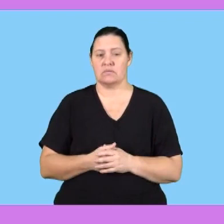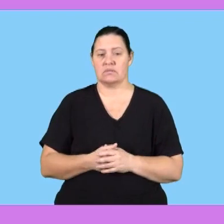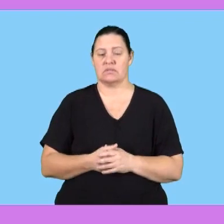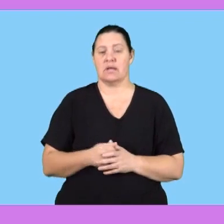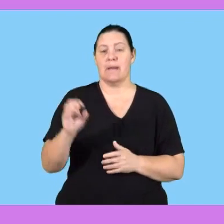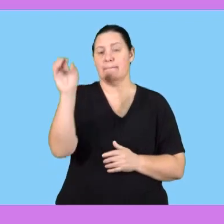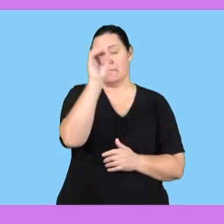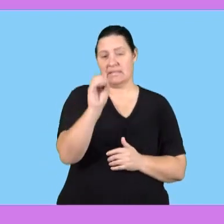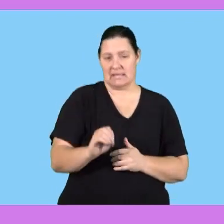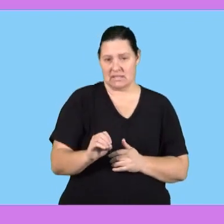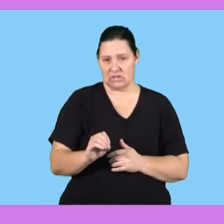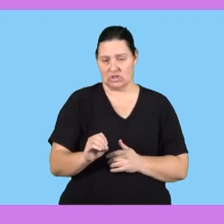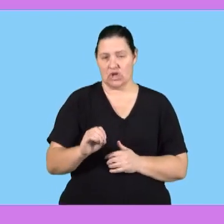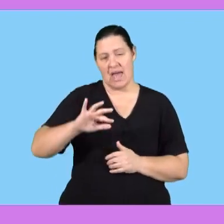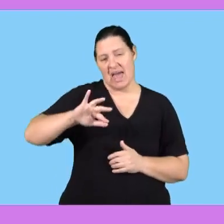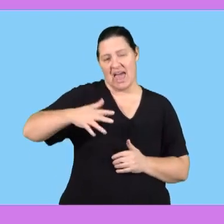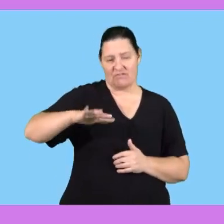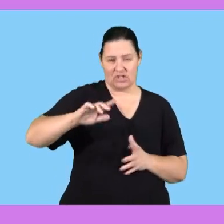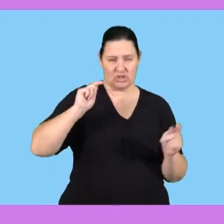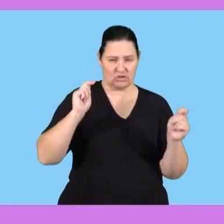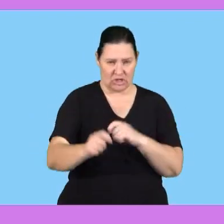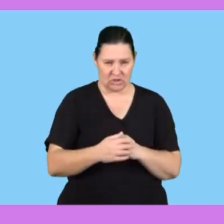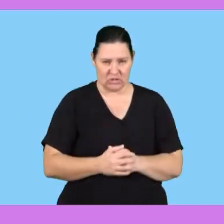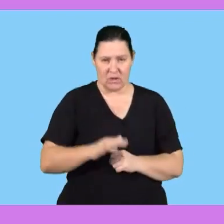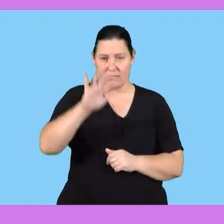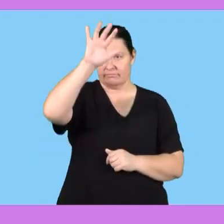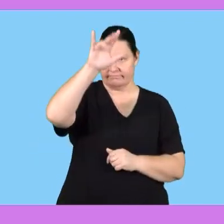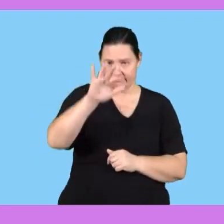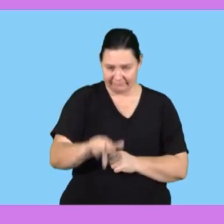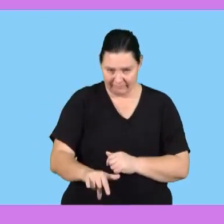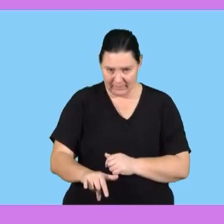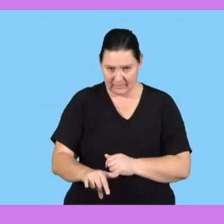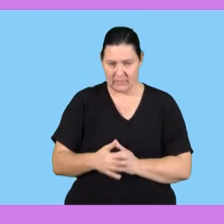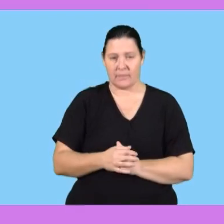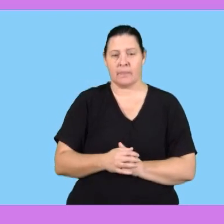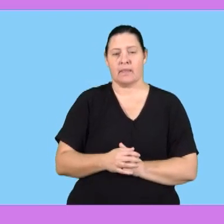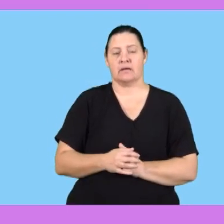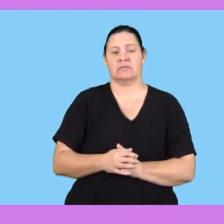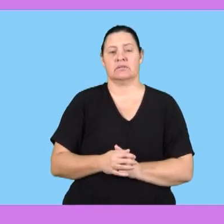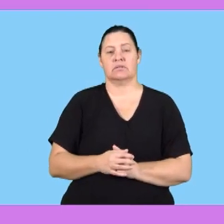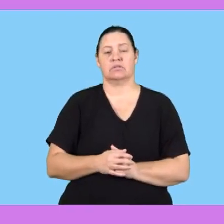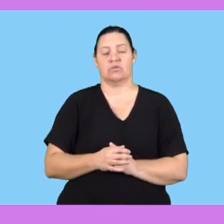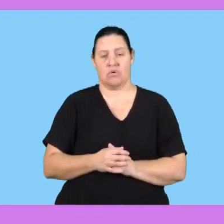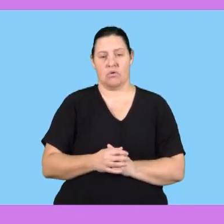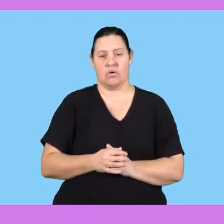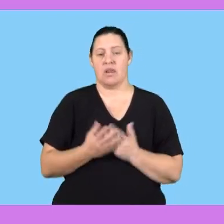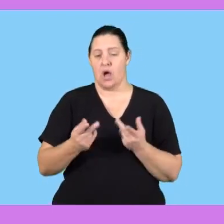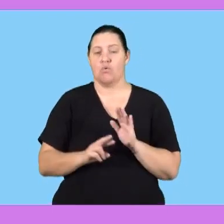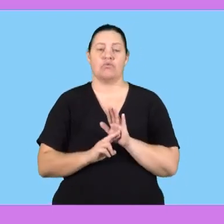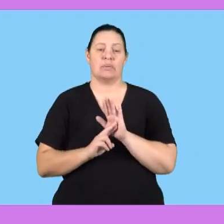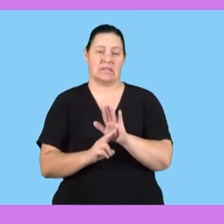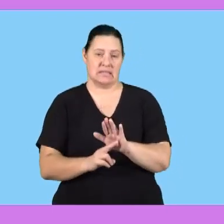I'm working percentage, average percentage change. So this is the missing value I'll be looking for here. Right? Okay, which